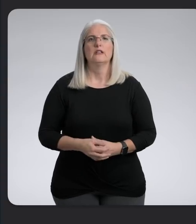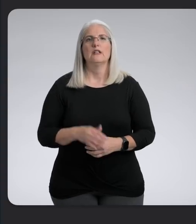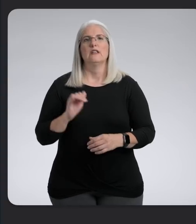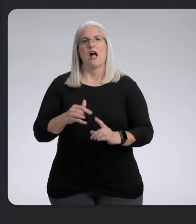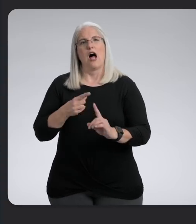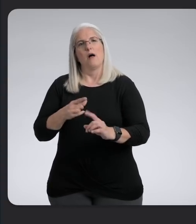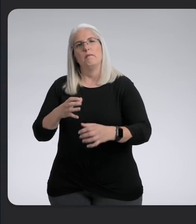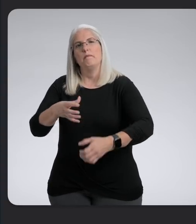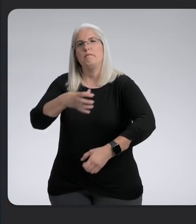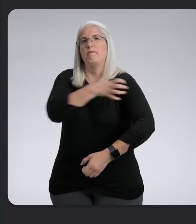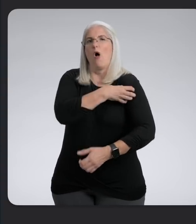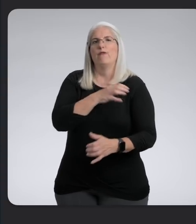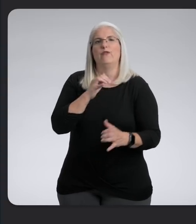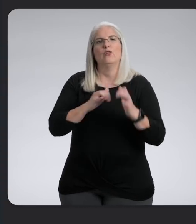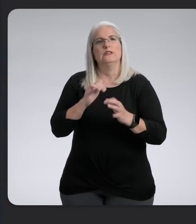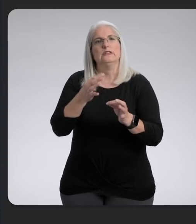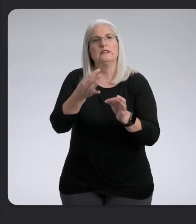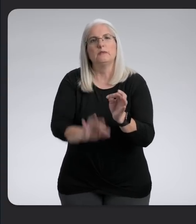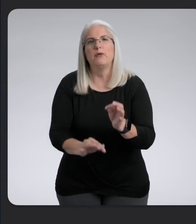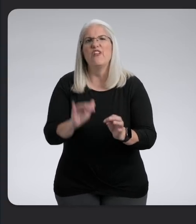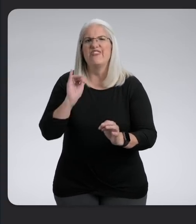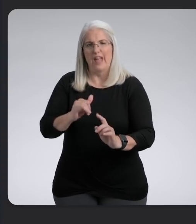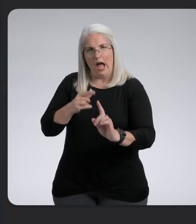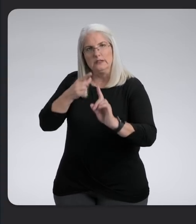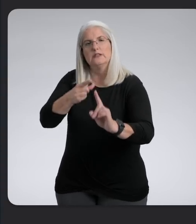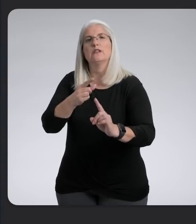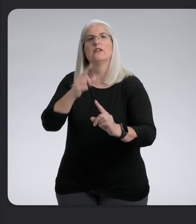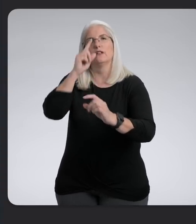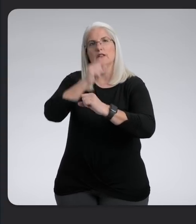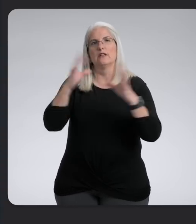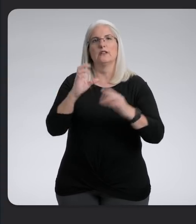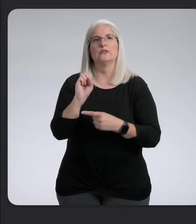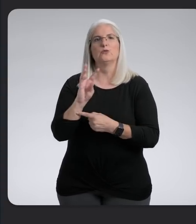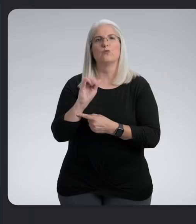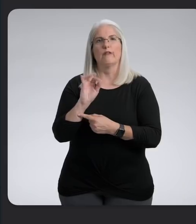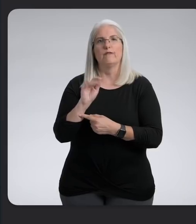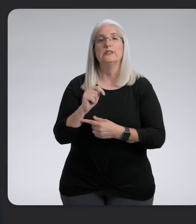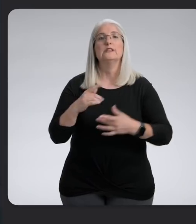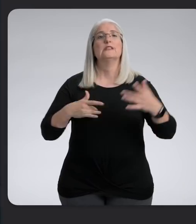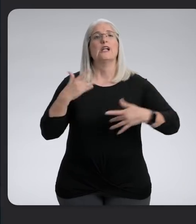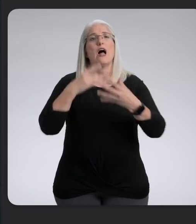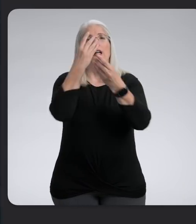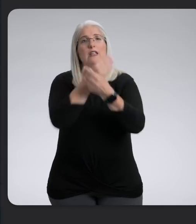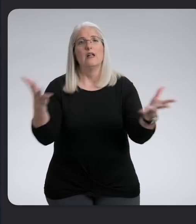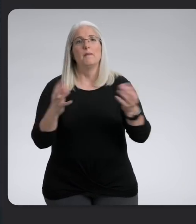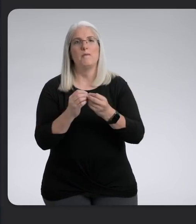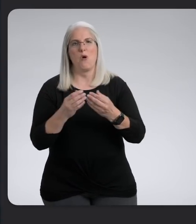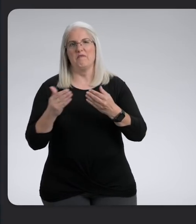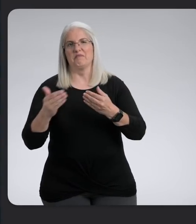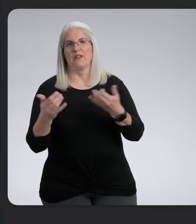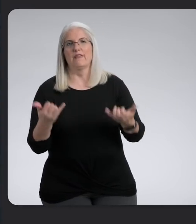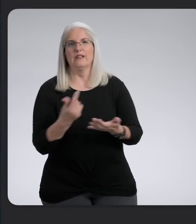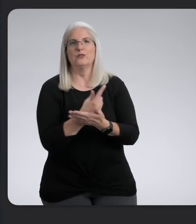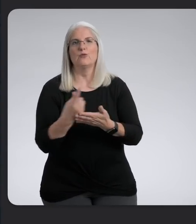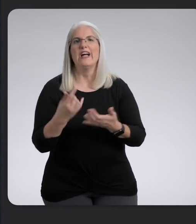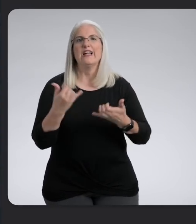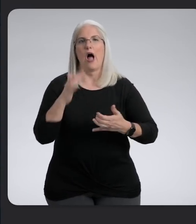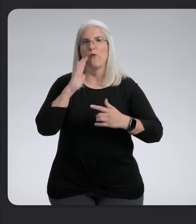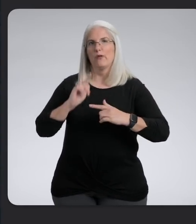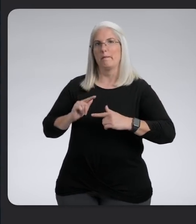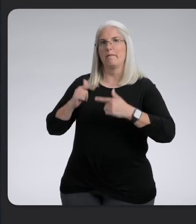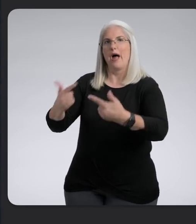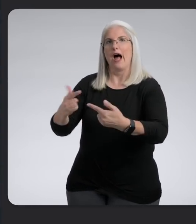simplicity is what Swift is all about. And we're excited to share more with you this week. Now, back to Susan.